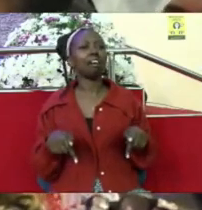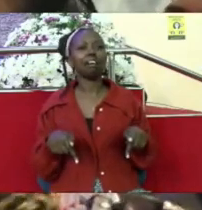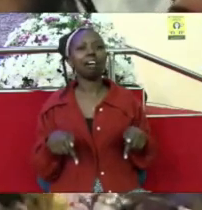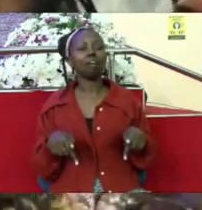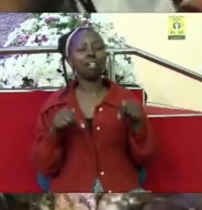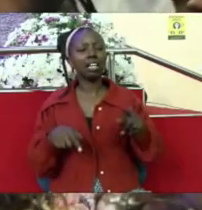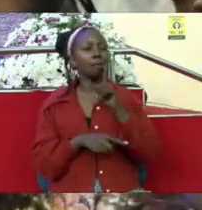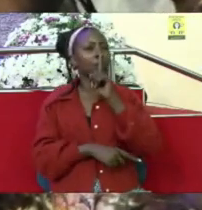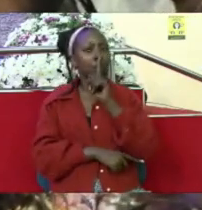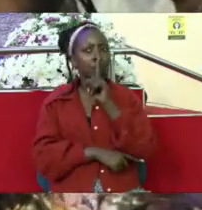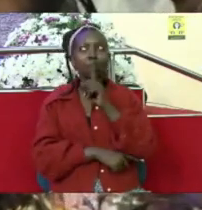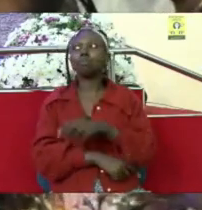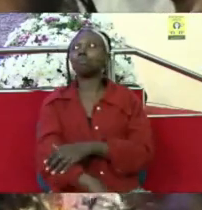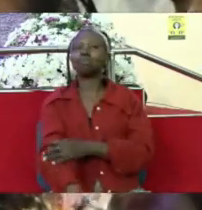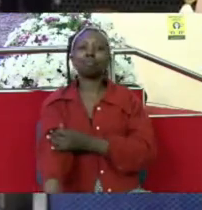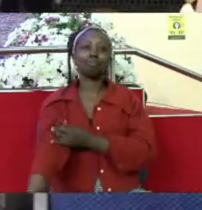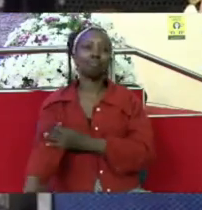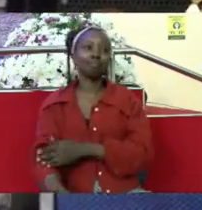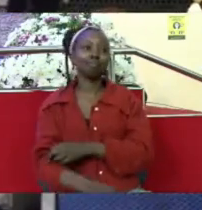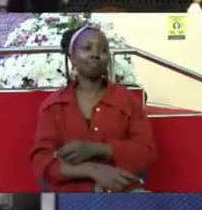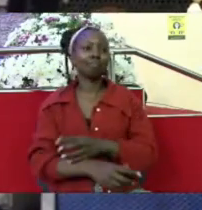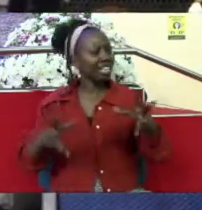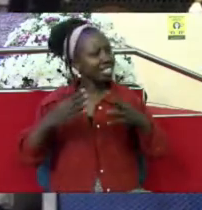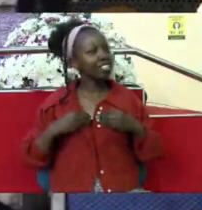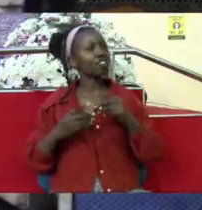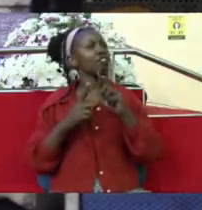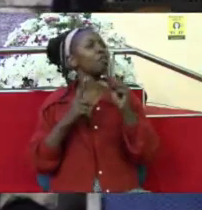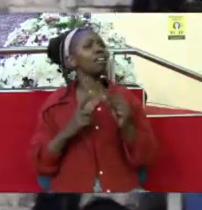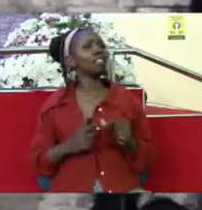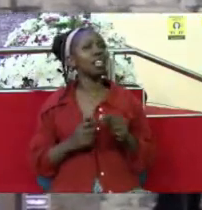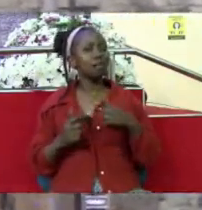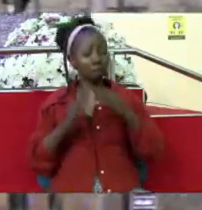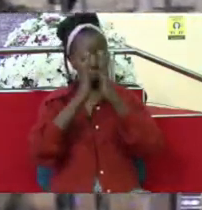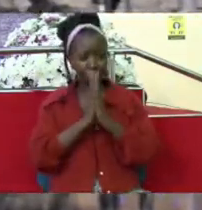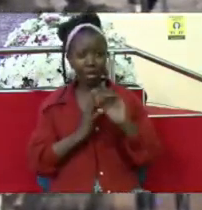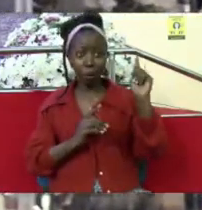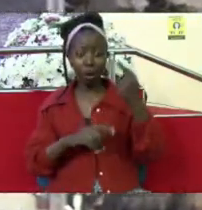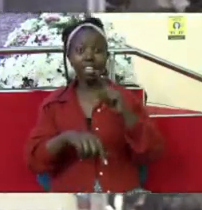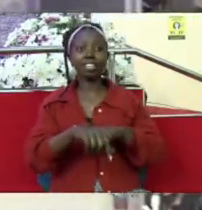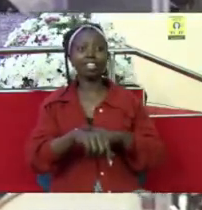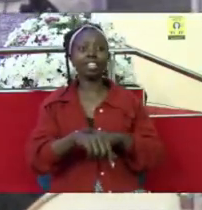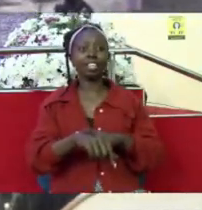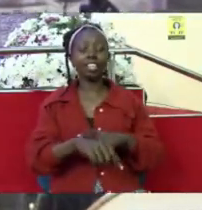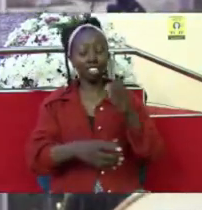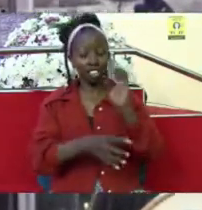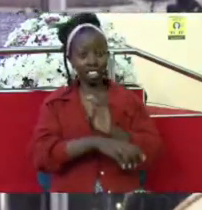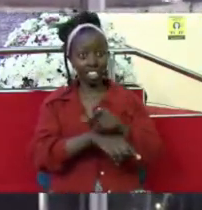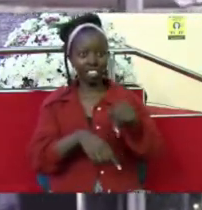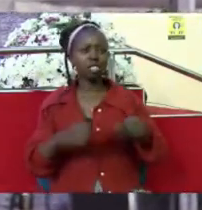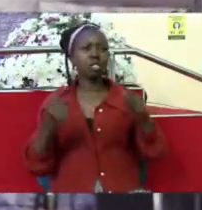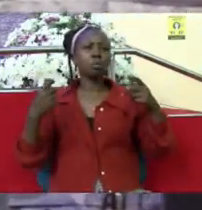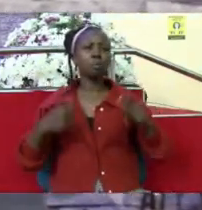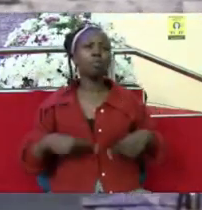ndani. It's mine. Yeah. Receive it. Ipokee. And I pray that one day this church will be church. Na ningeomba siku moja hii kanisa